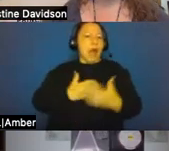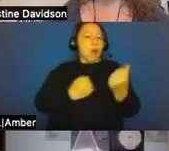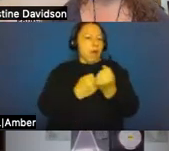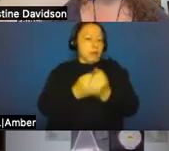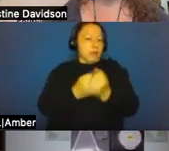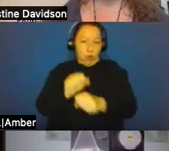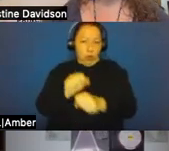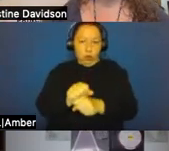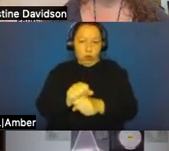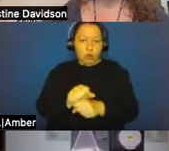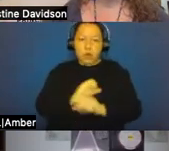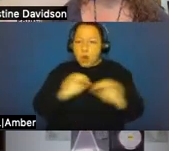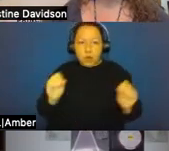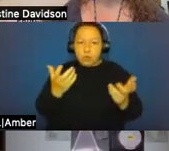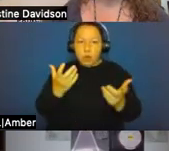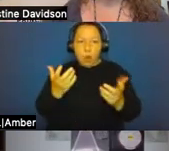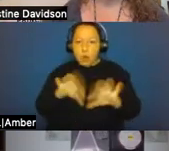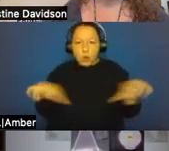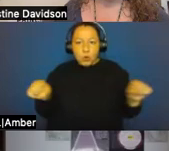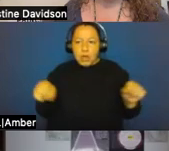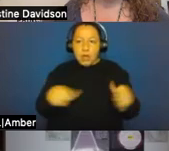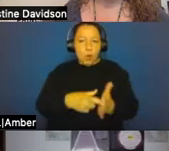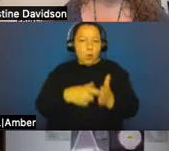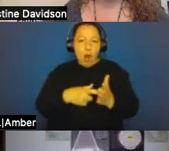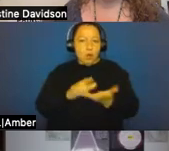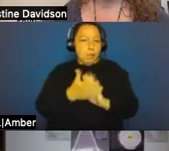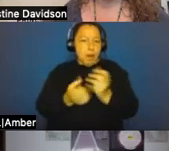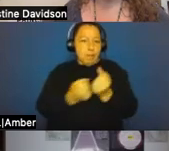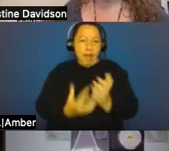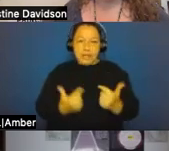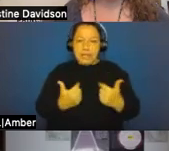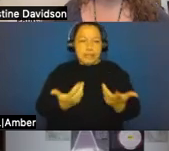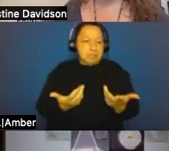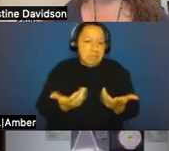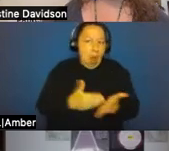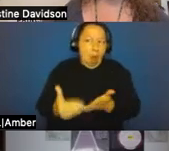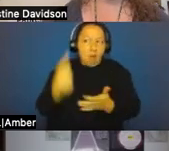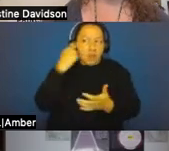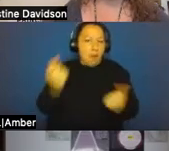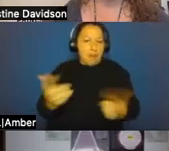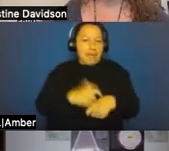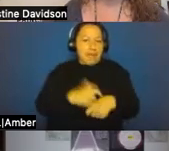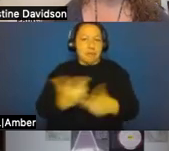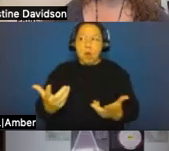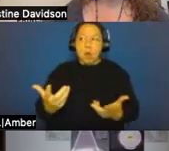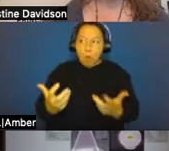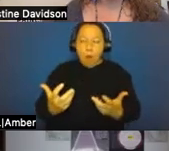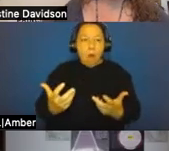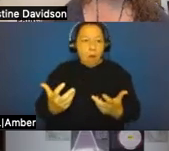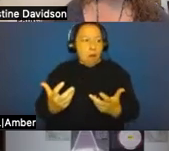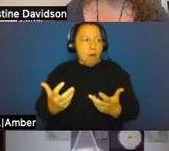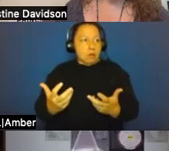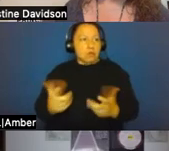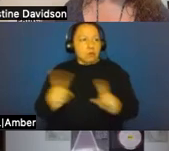There's no degree required to be an advocate. You know, I often thought so many times, I wish you could go to college and get a degree